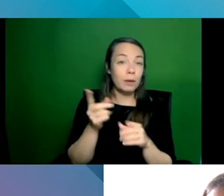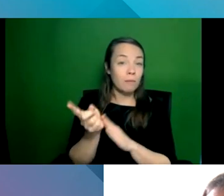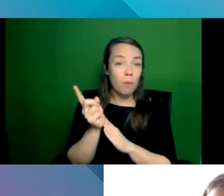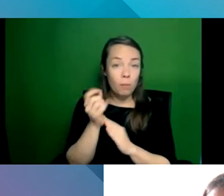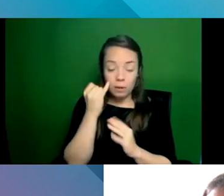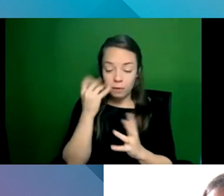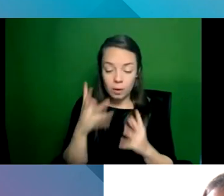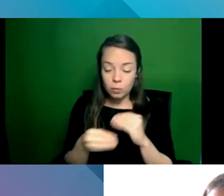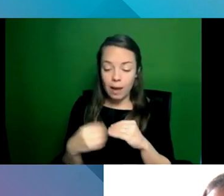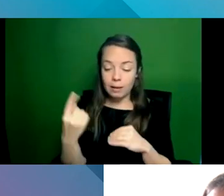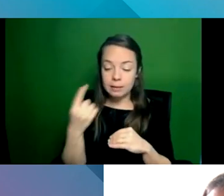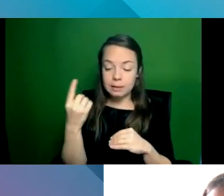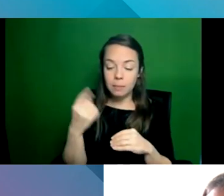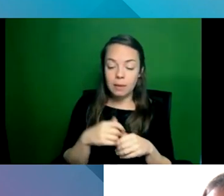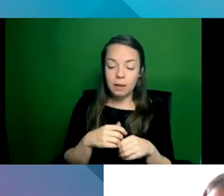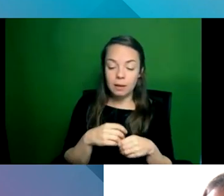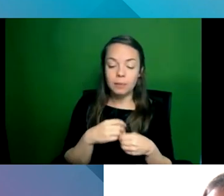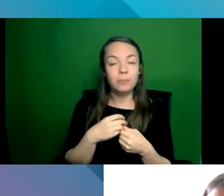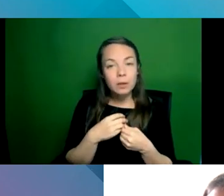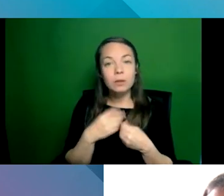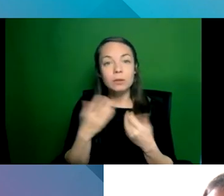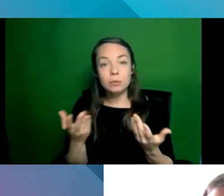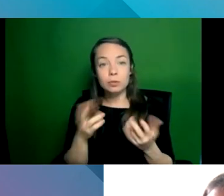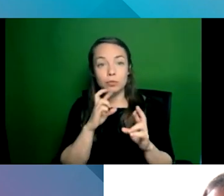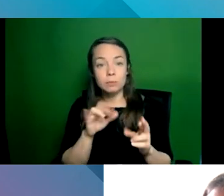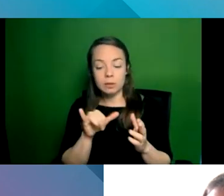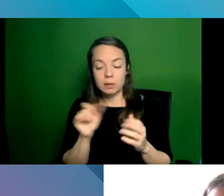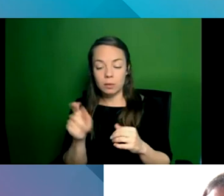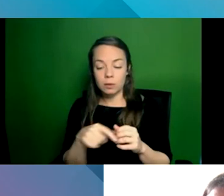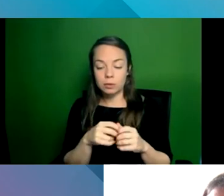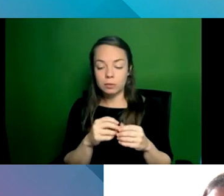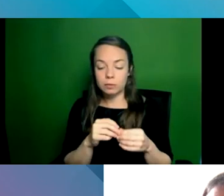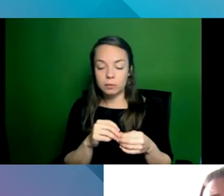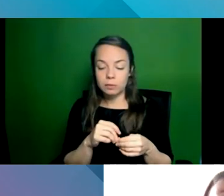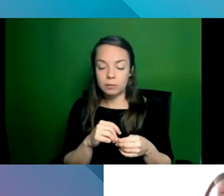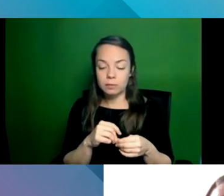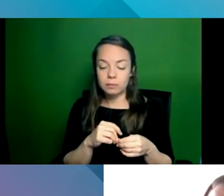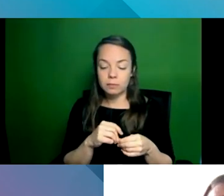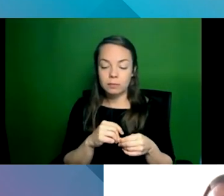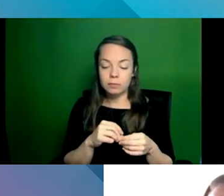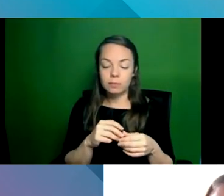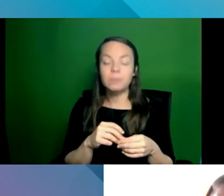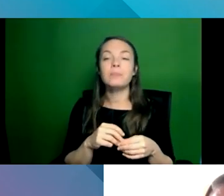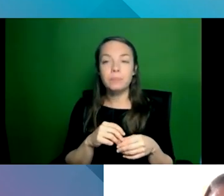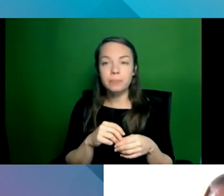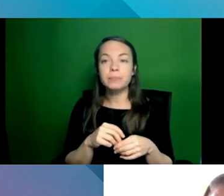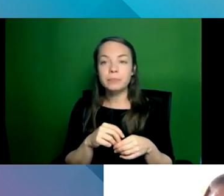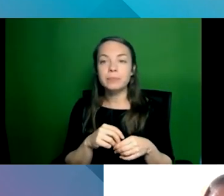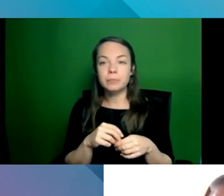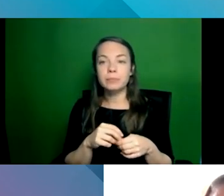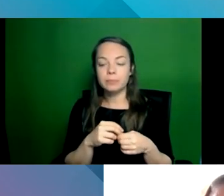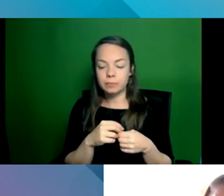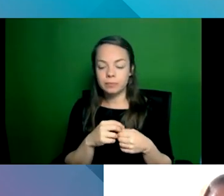anything to what Jesse just shared in response to that question. Go ahead, Jeff. I was just going to say,